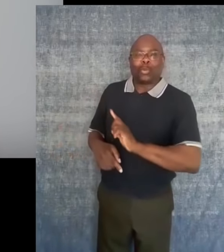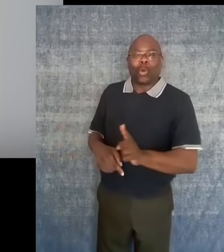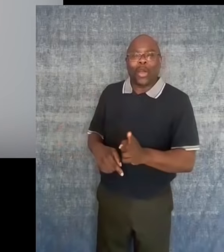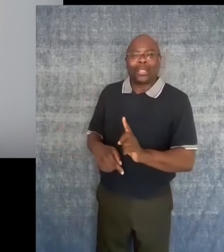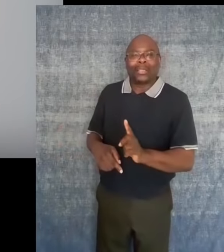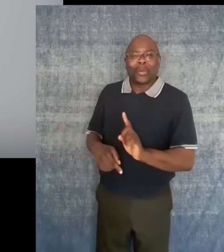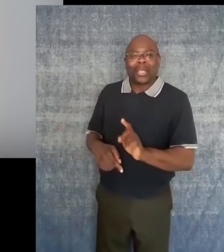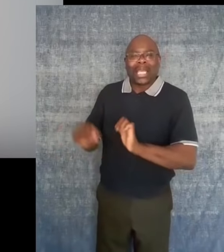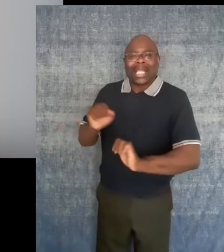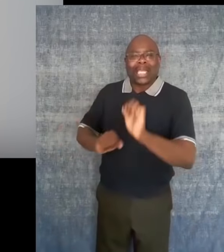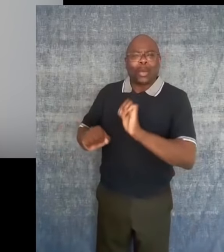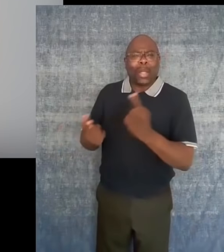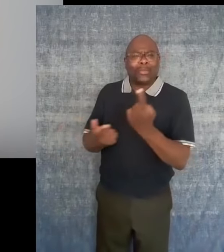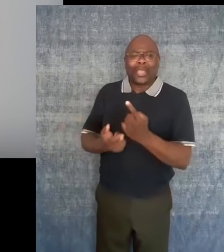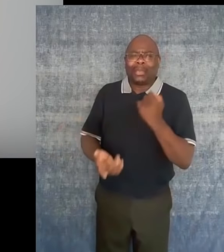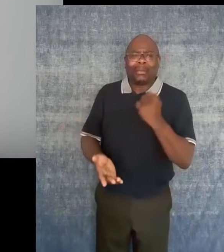You know what was incredible?